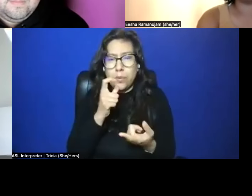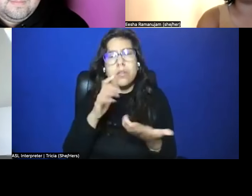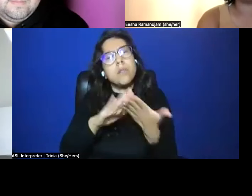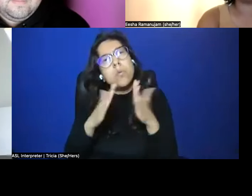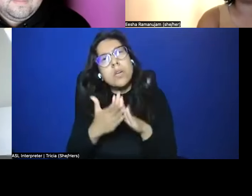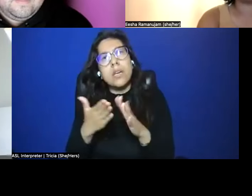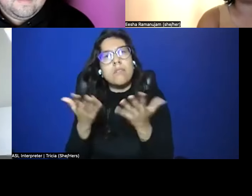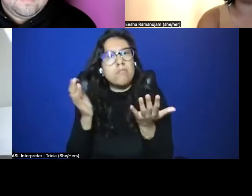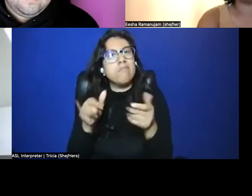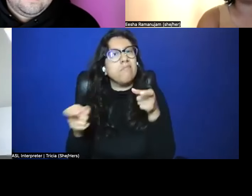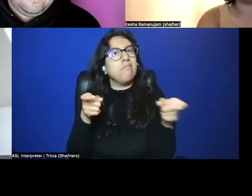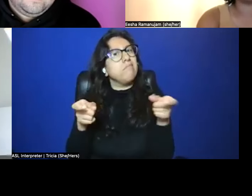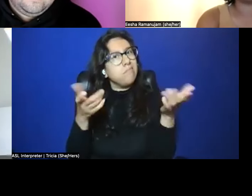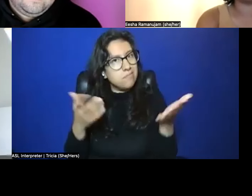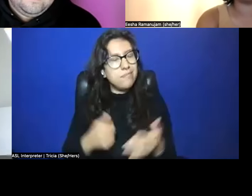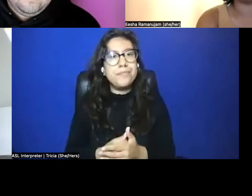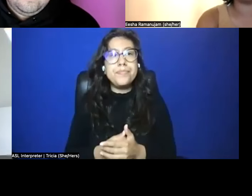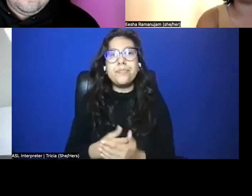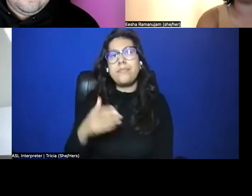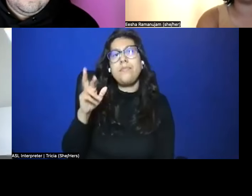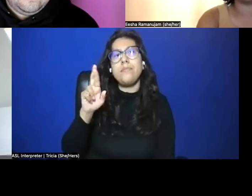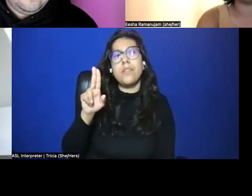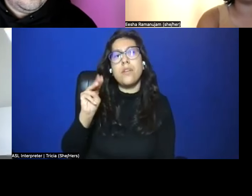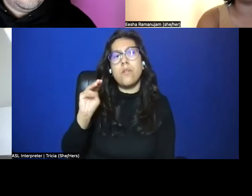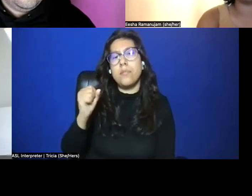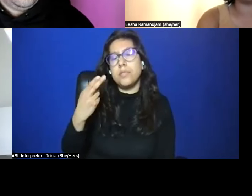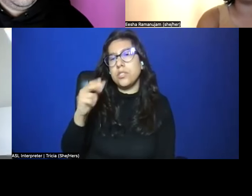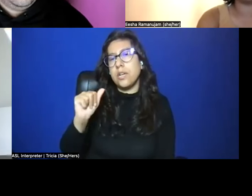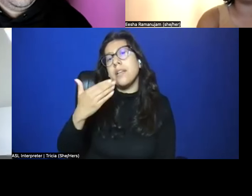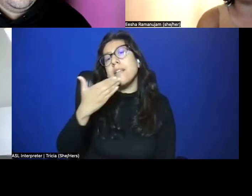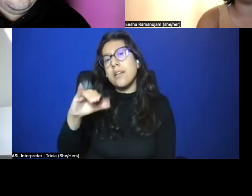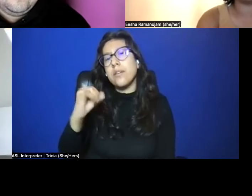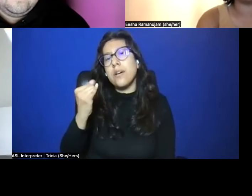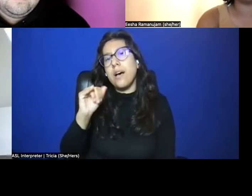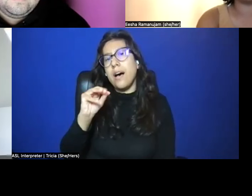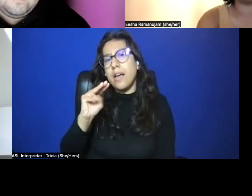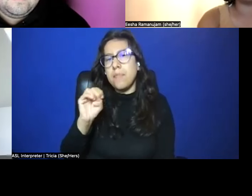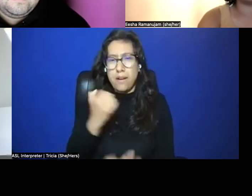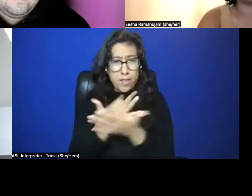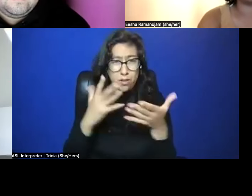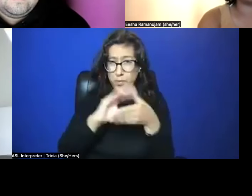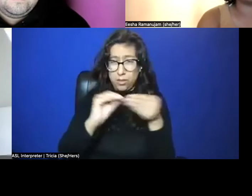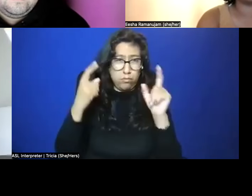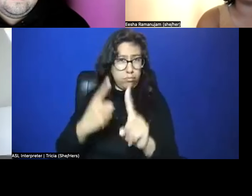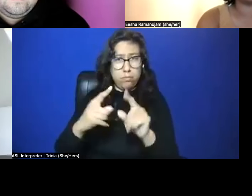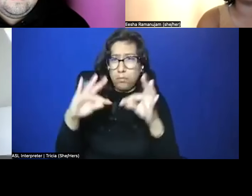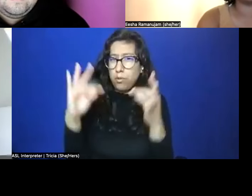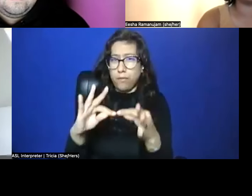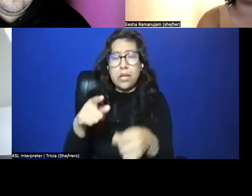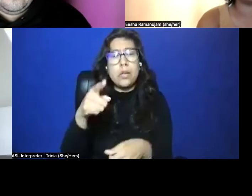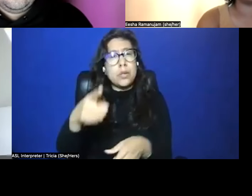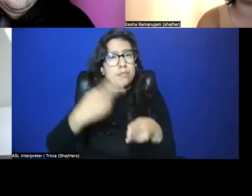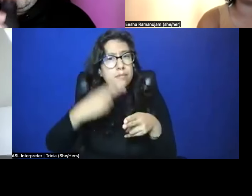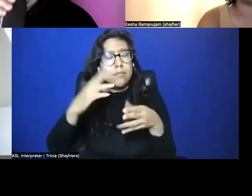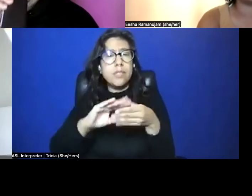Thanks, Jaime. Yeah, and I think you're right in naming, I think all of what you said was so on point. And I think especially what you named